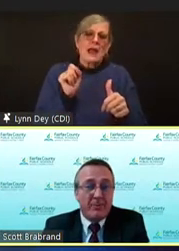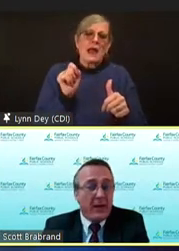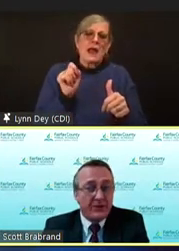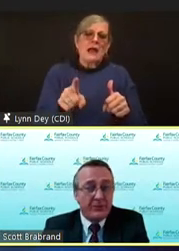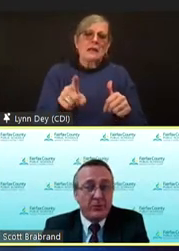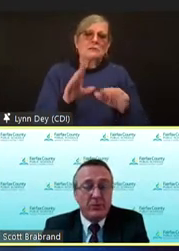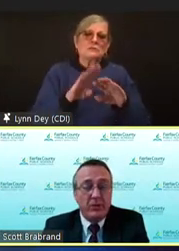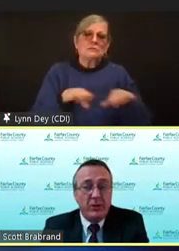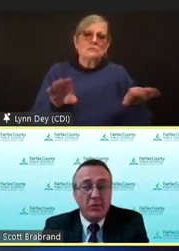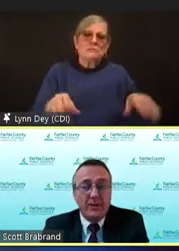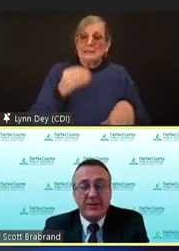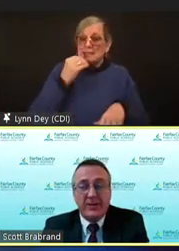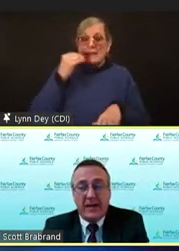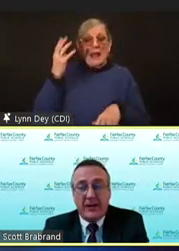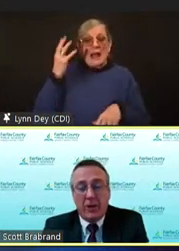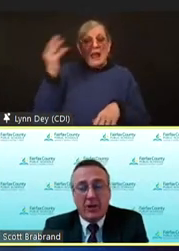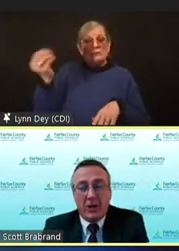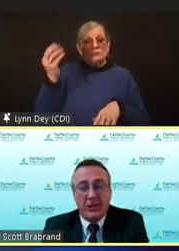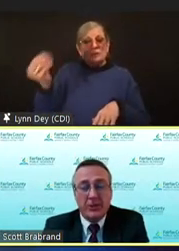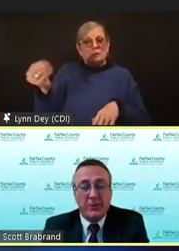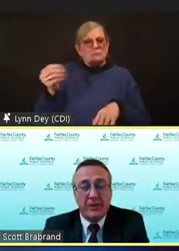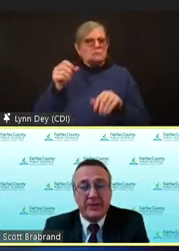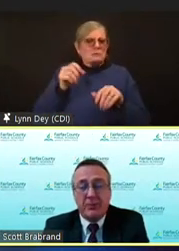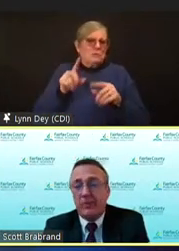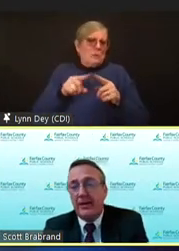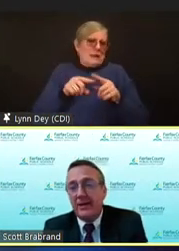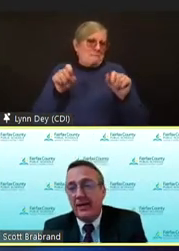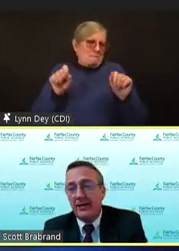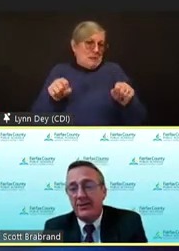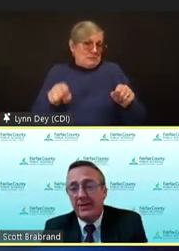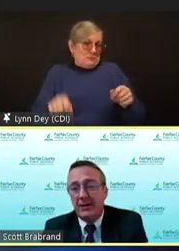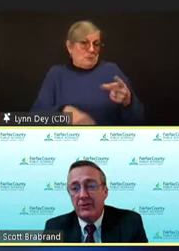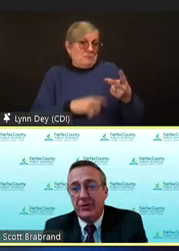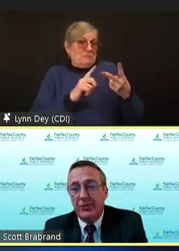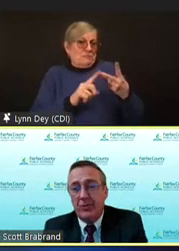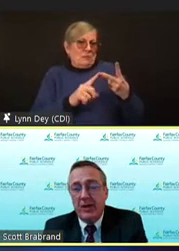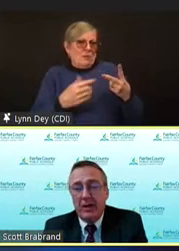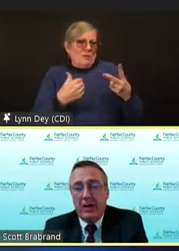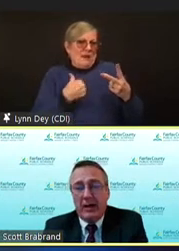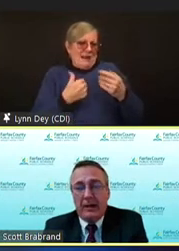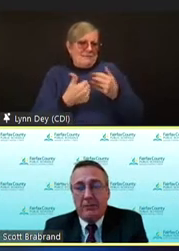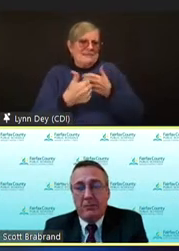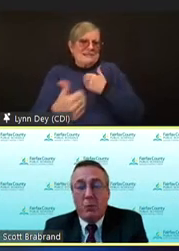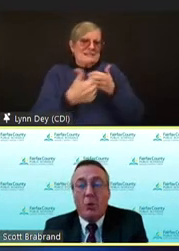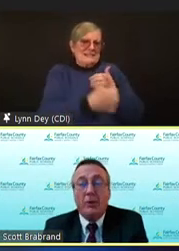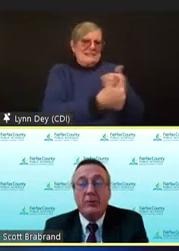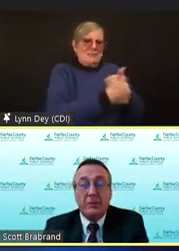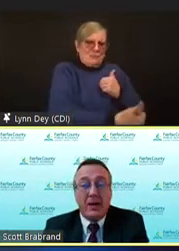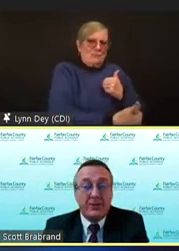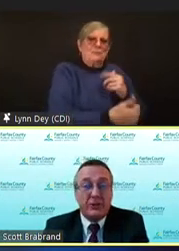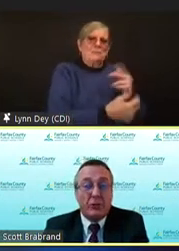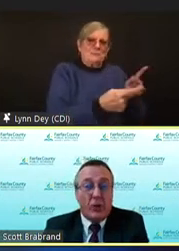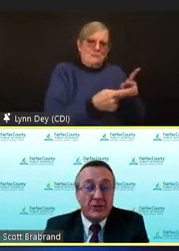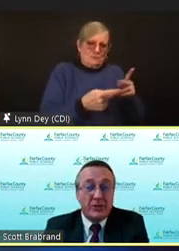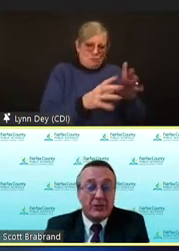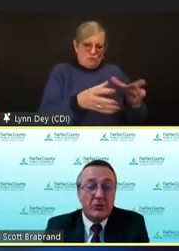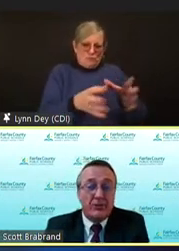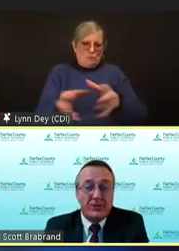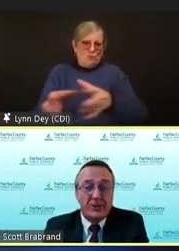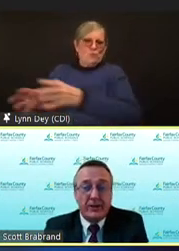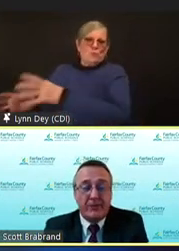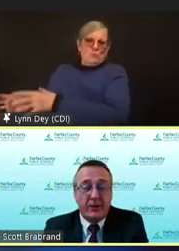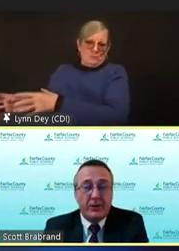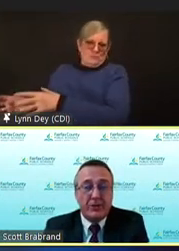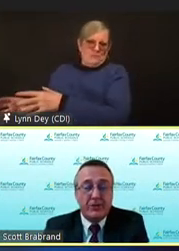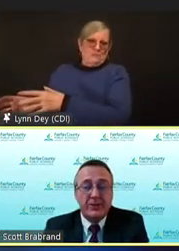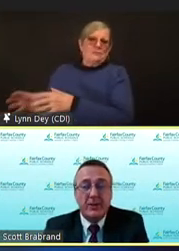whenever possible. We staggered our lunches. We separated kids into more spots across the school